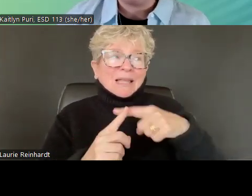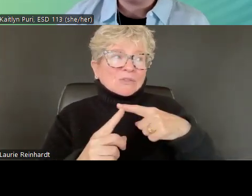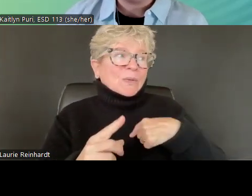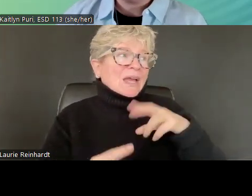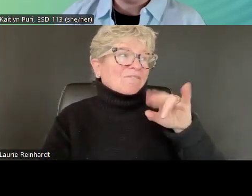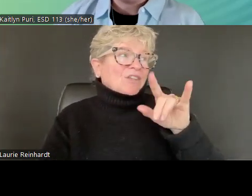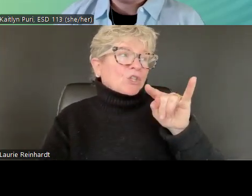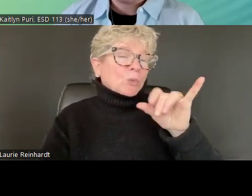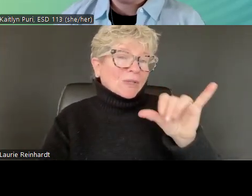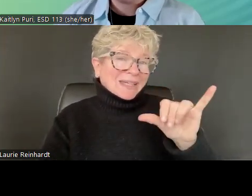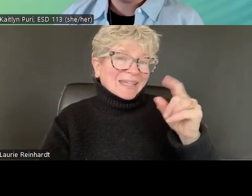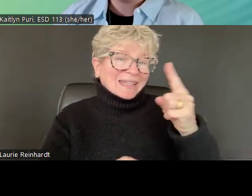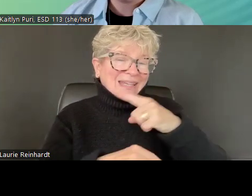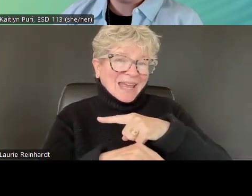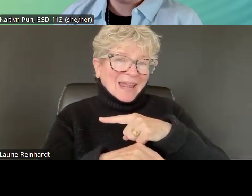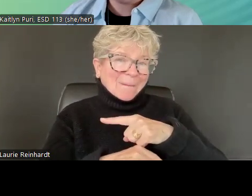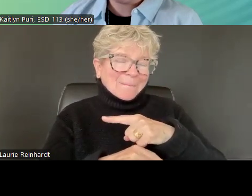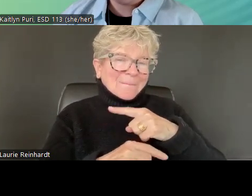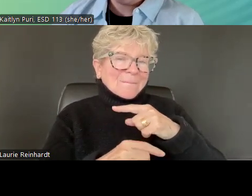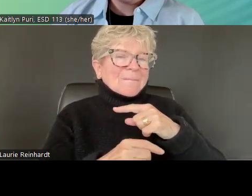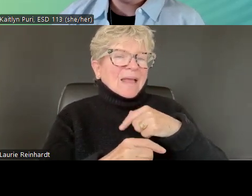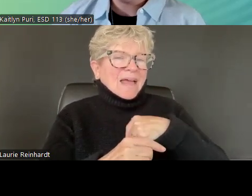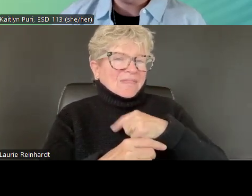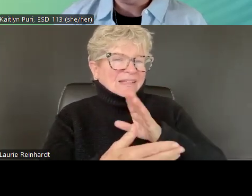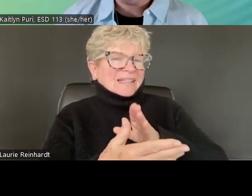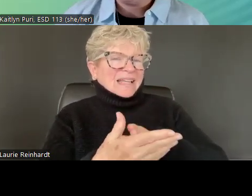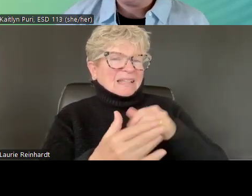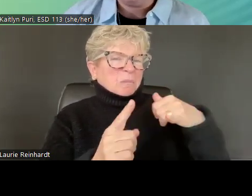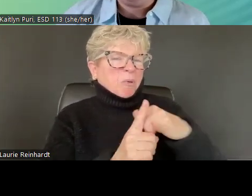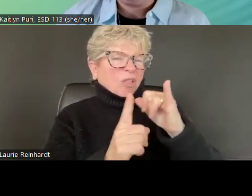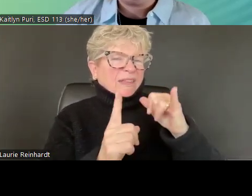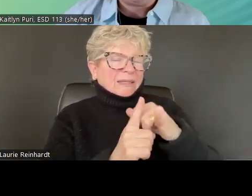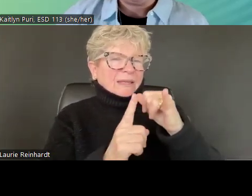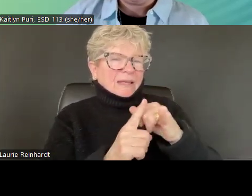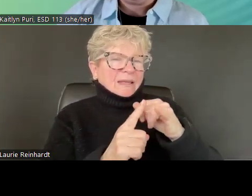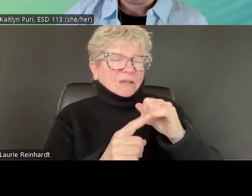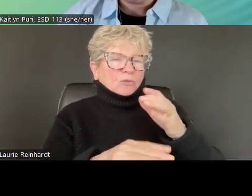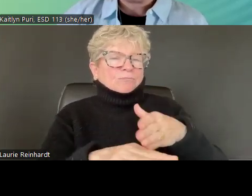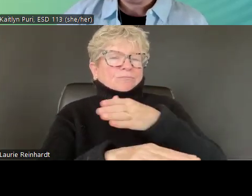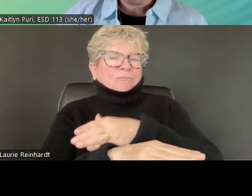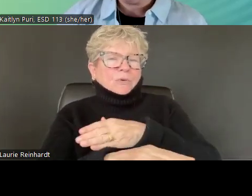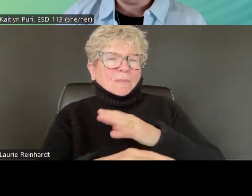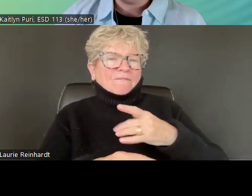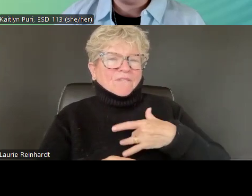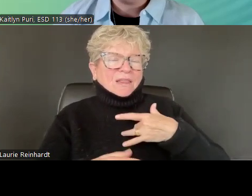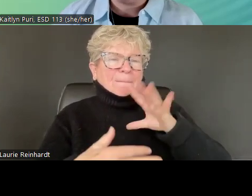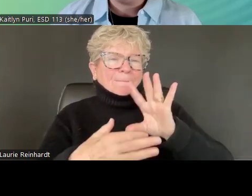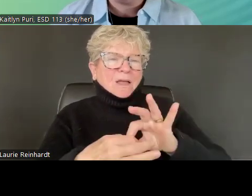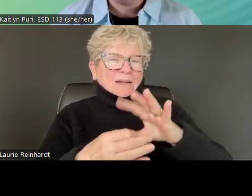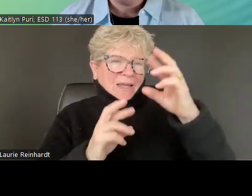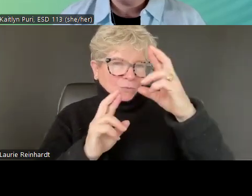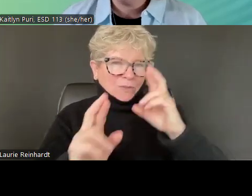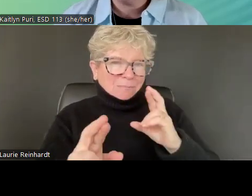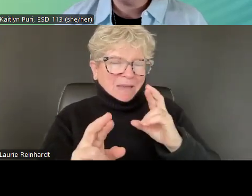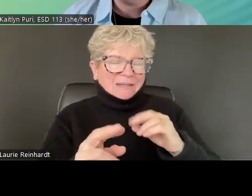an anti-bullying promotion for belonging and respect. In